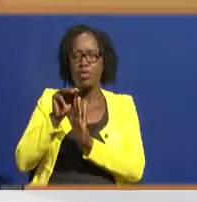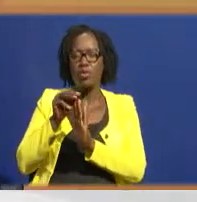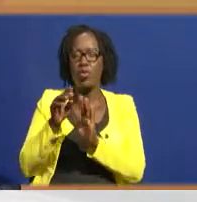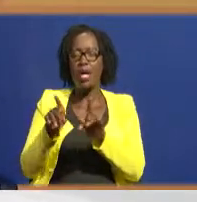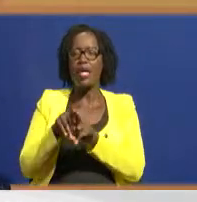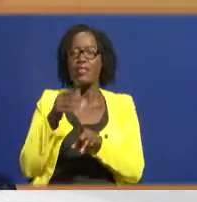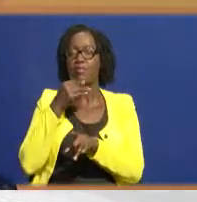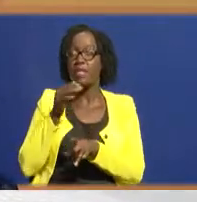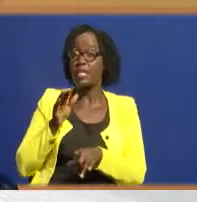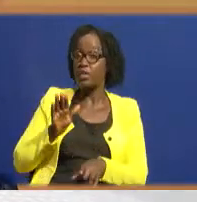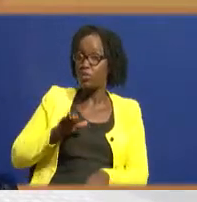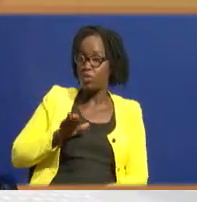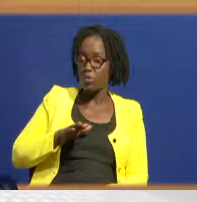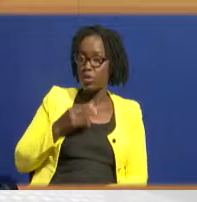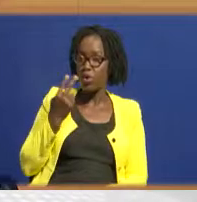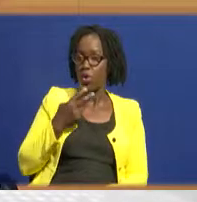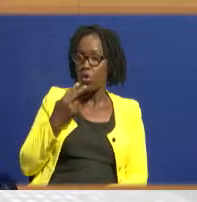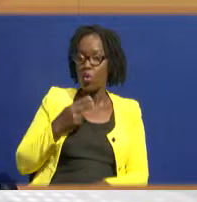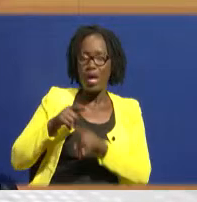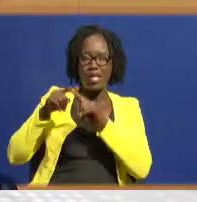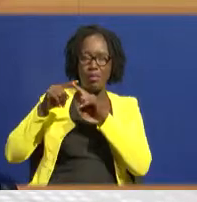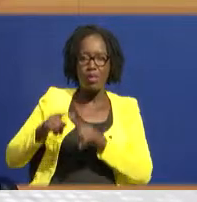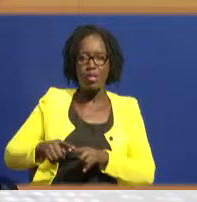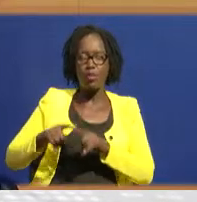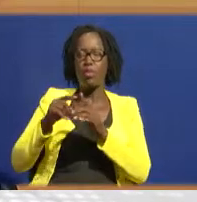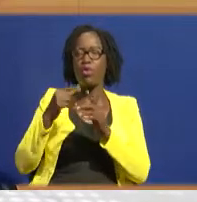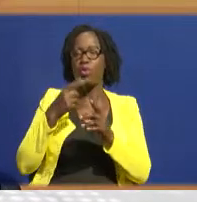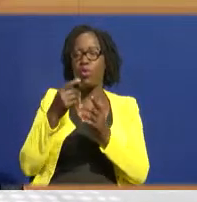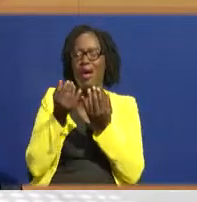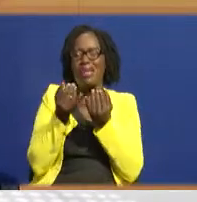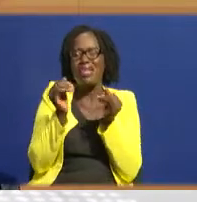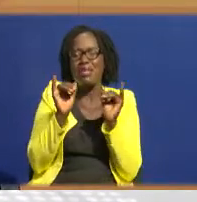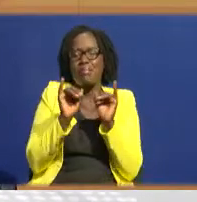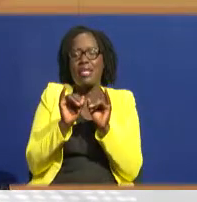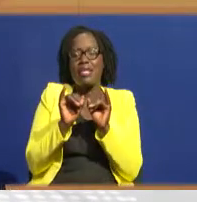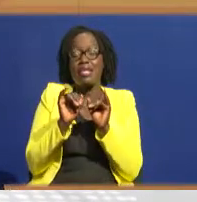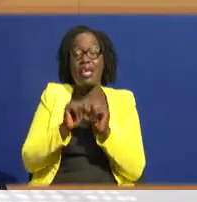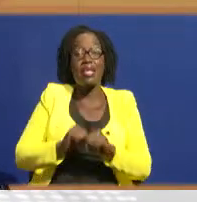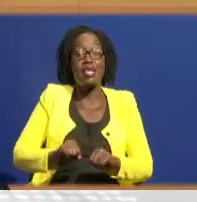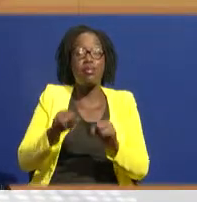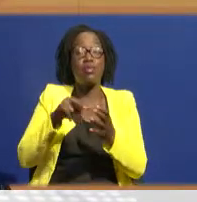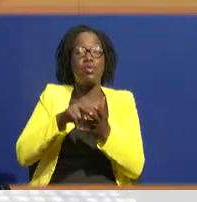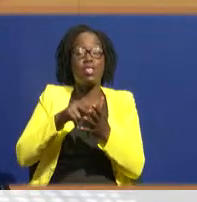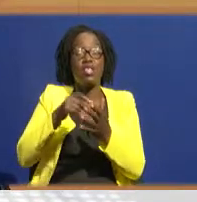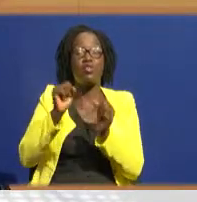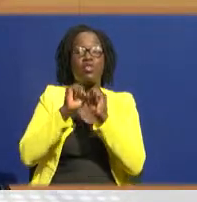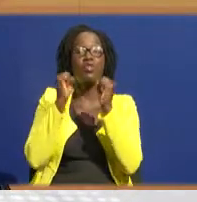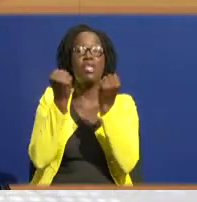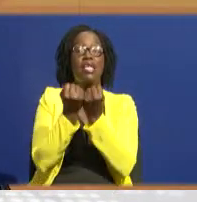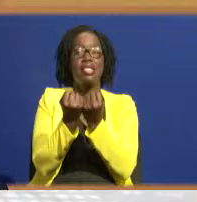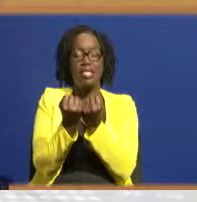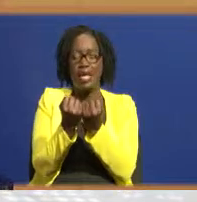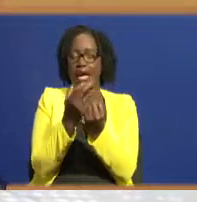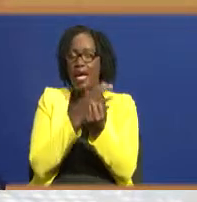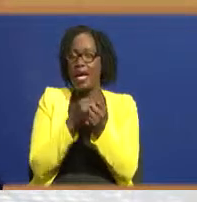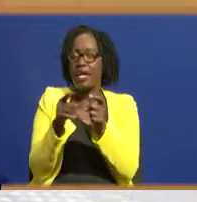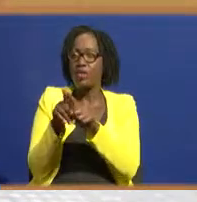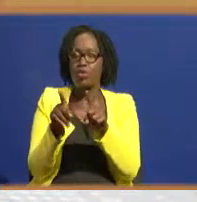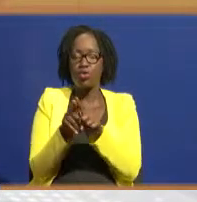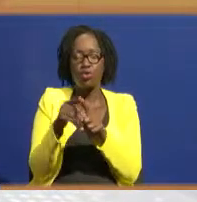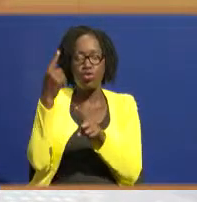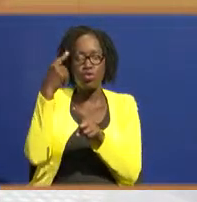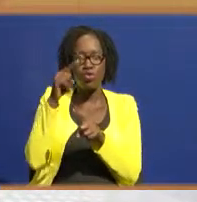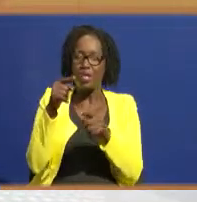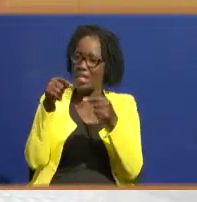men and women that are dependable, that are independent, that are able to stand out to the society and even for their